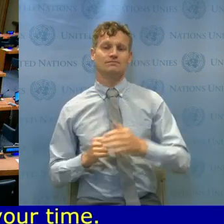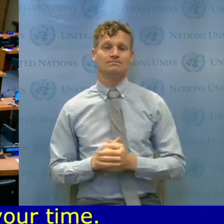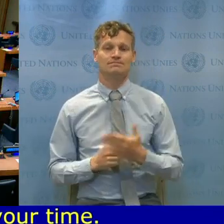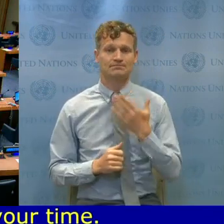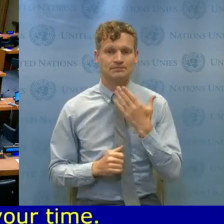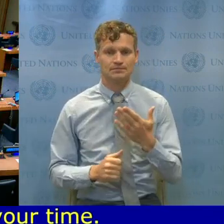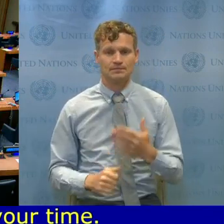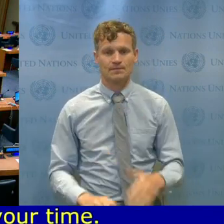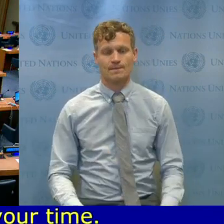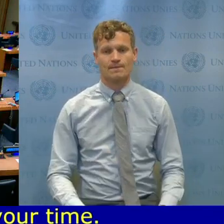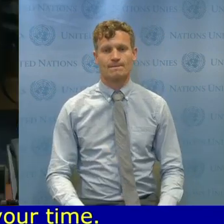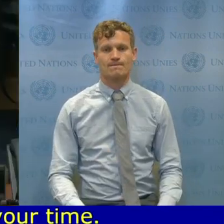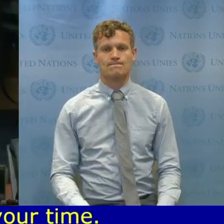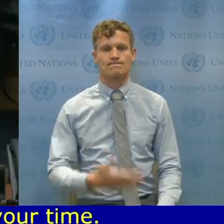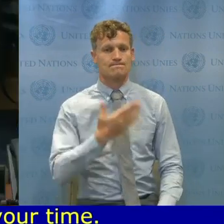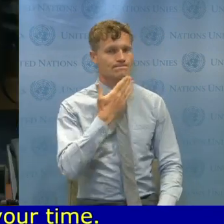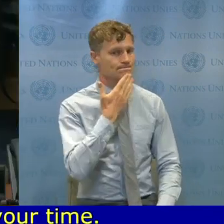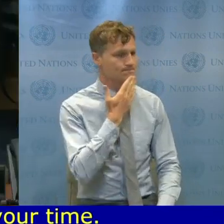Thank you for your intervention.